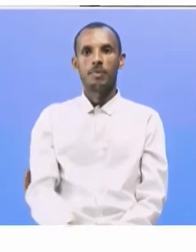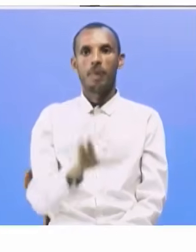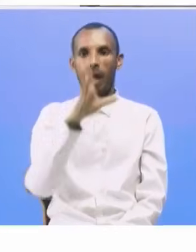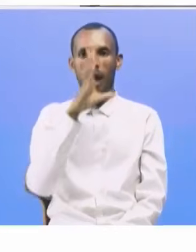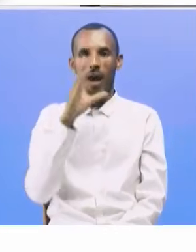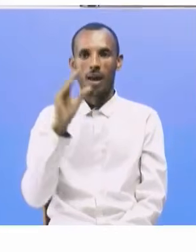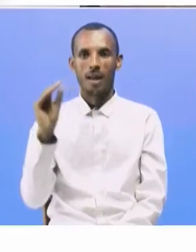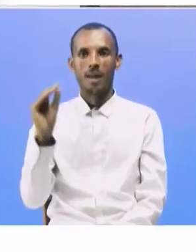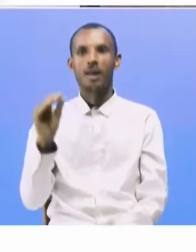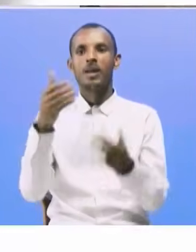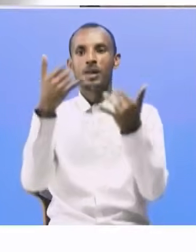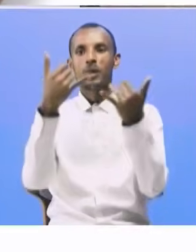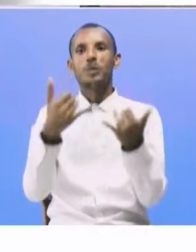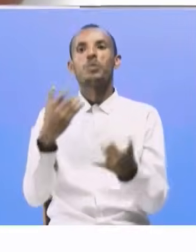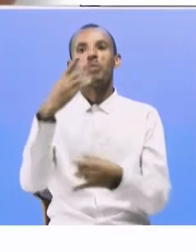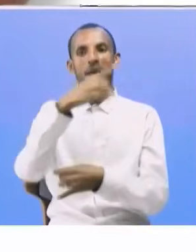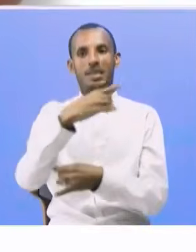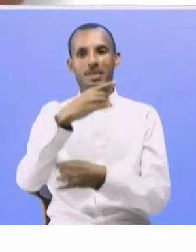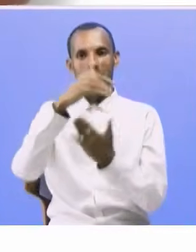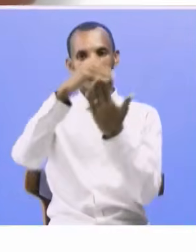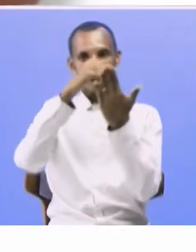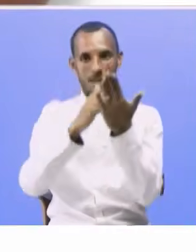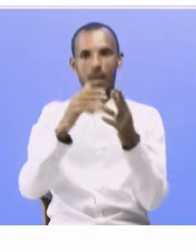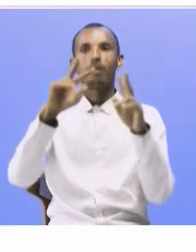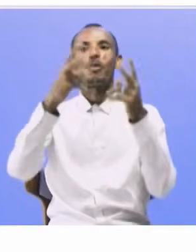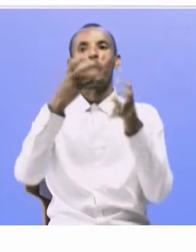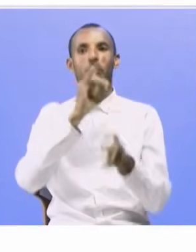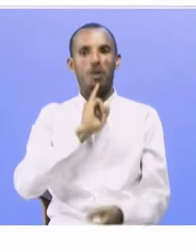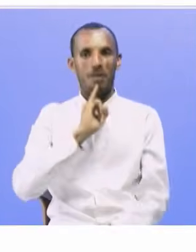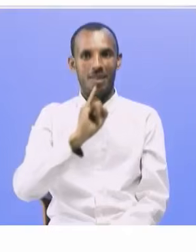And today's lesson topic is